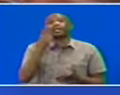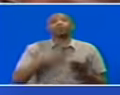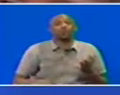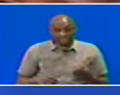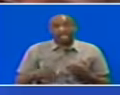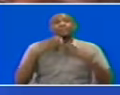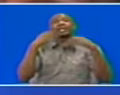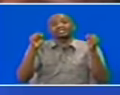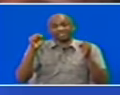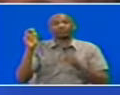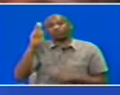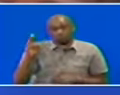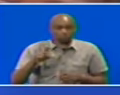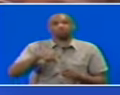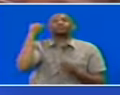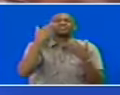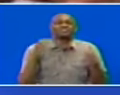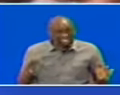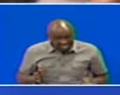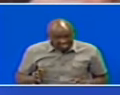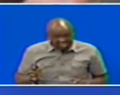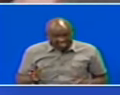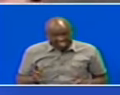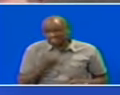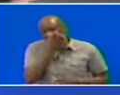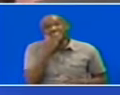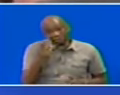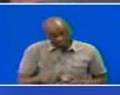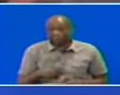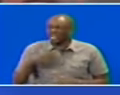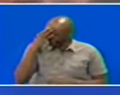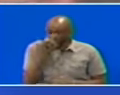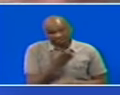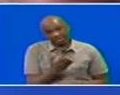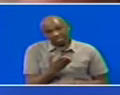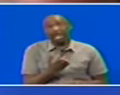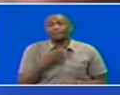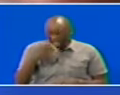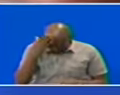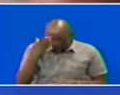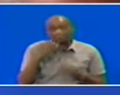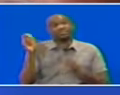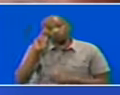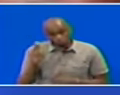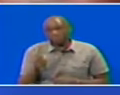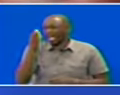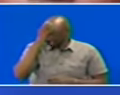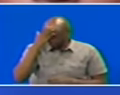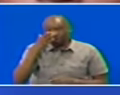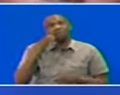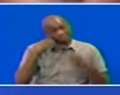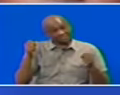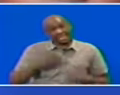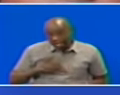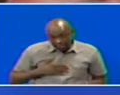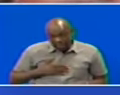been chosen by our President Uhuru Kenyatta. As far as I know Uhuru Kenyatta, I know our president, and